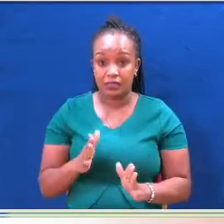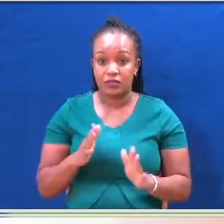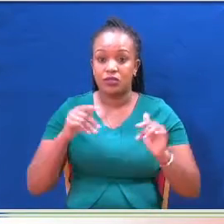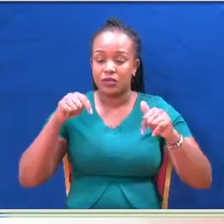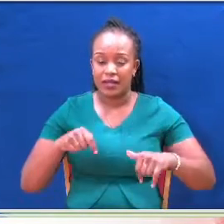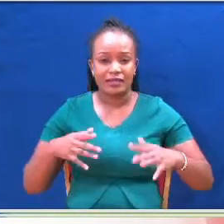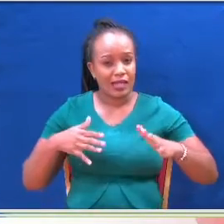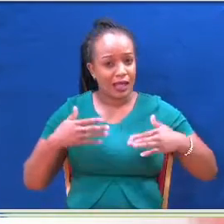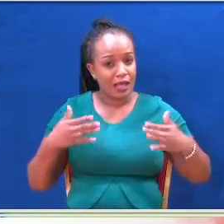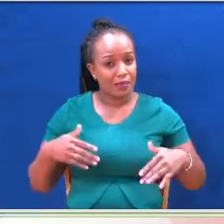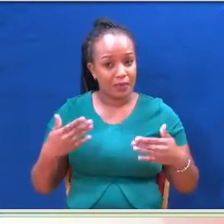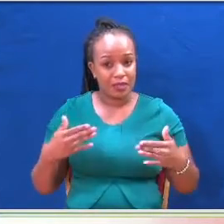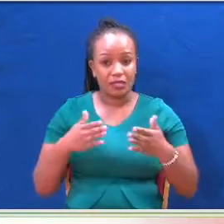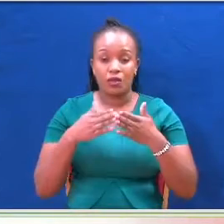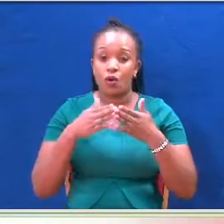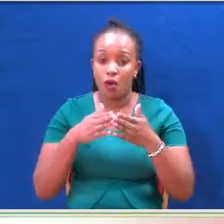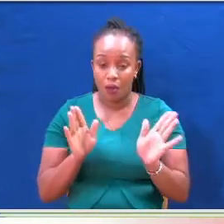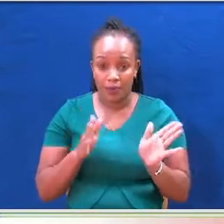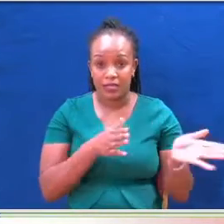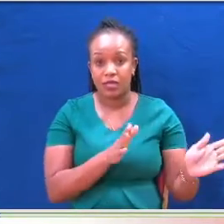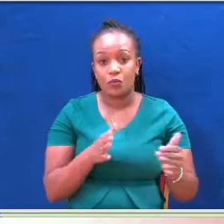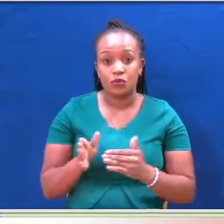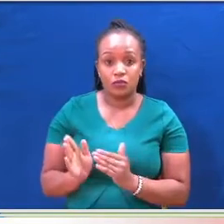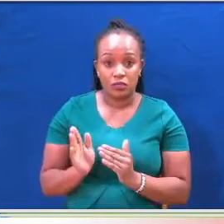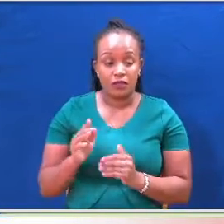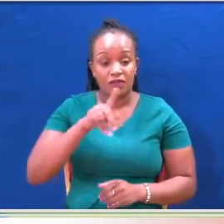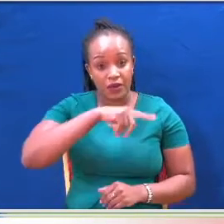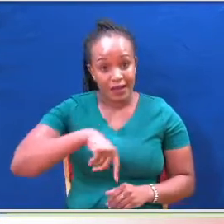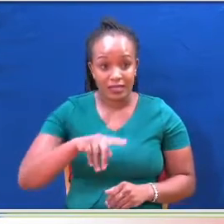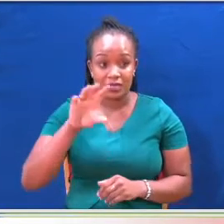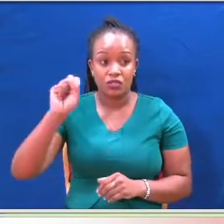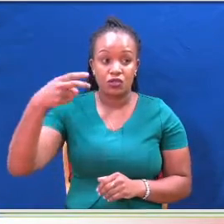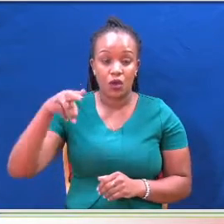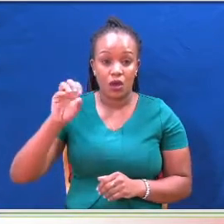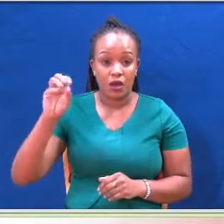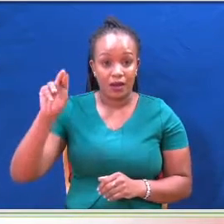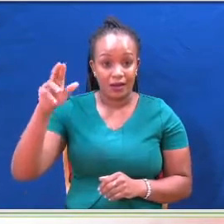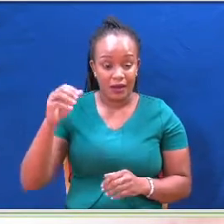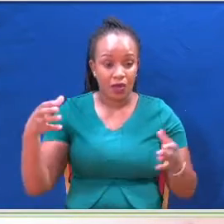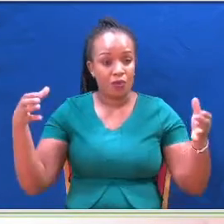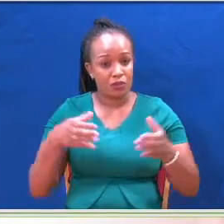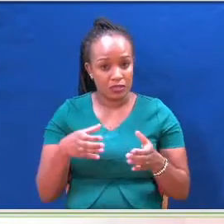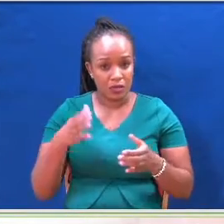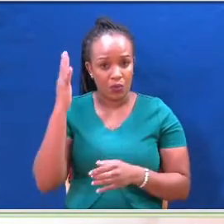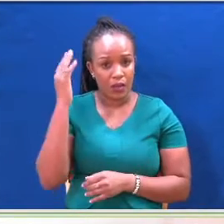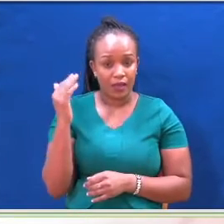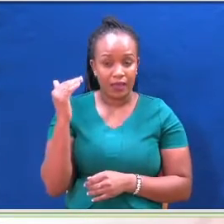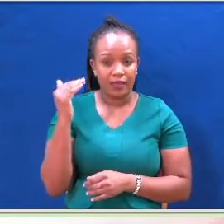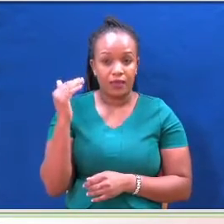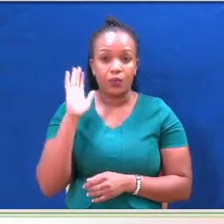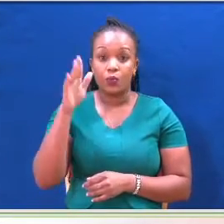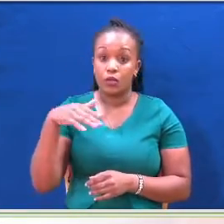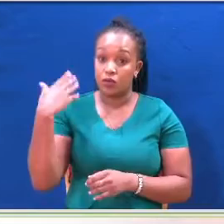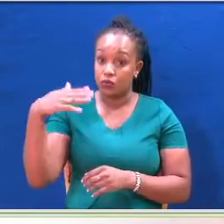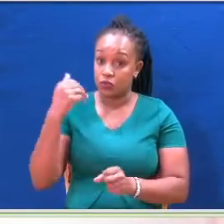privilege, actually. It's an open up ground for us as a Shona community, at least to do what we wanted to